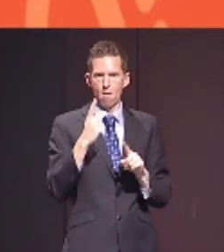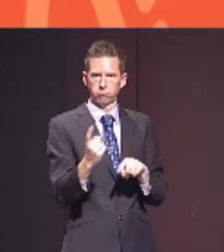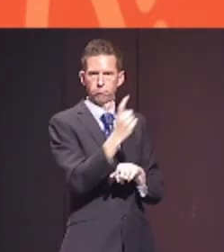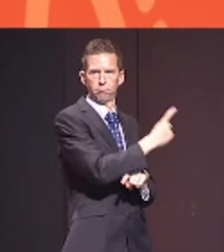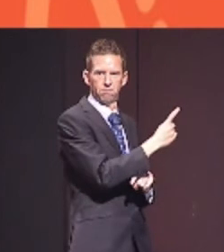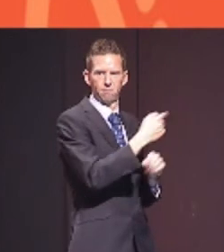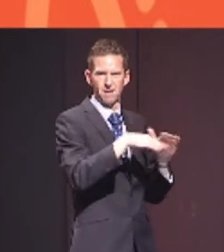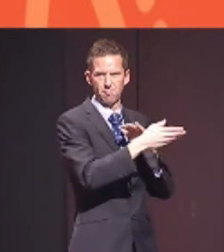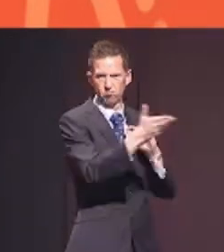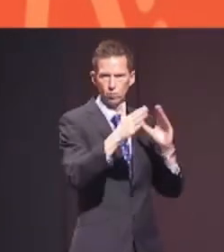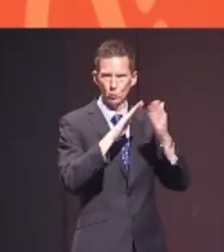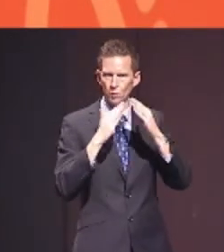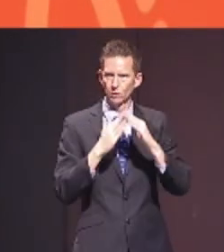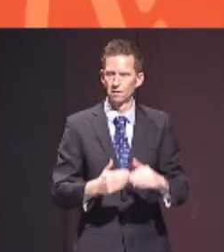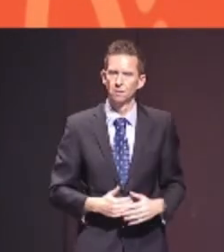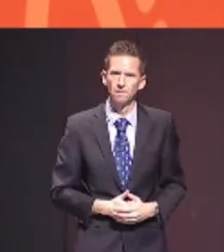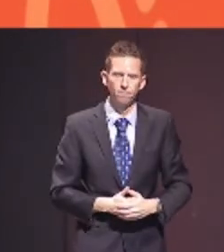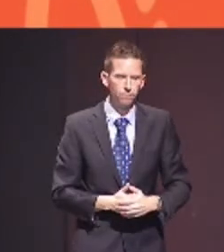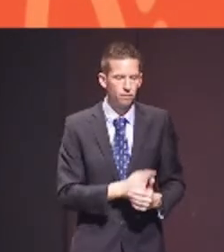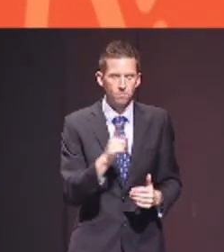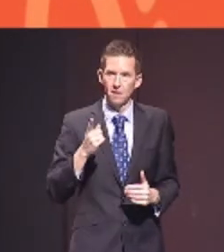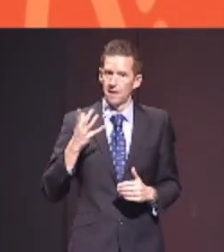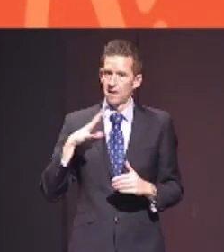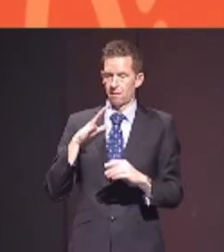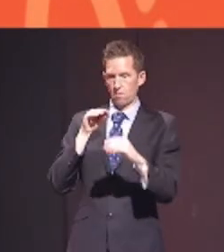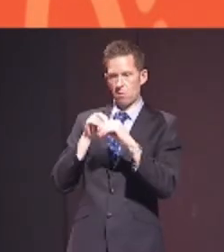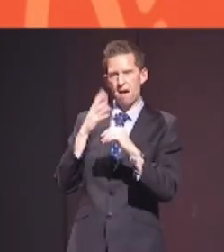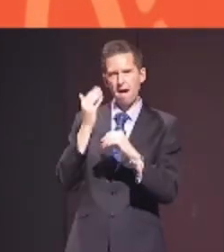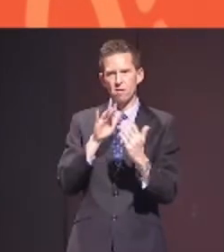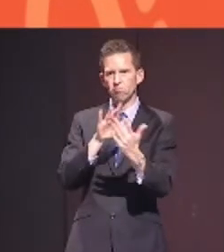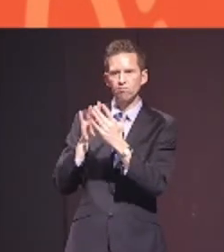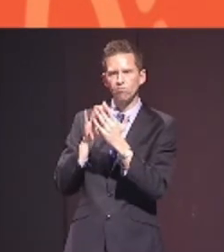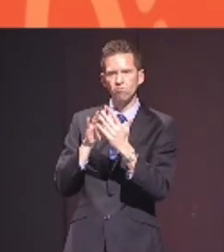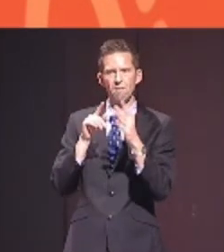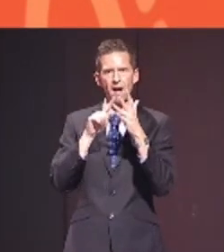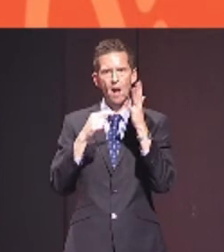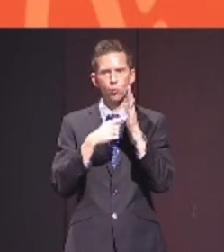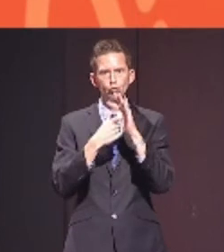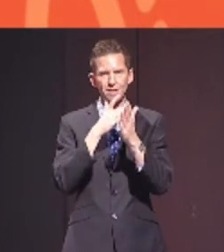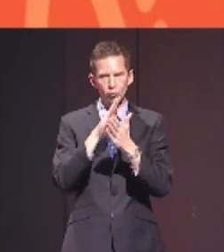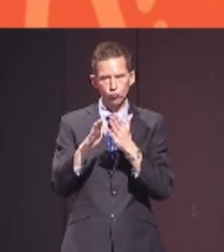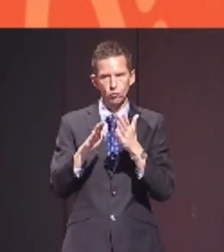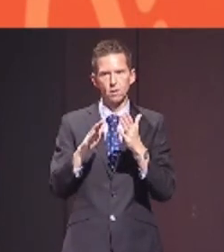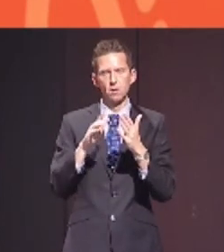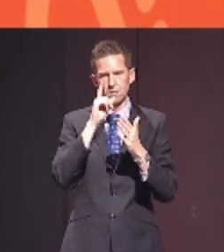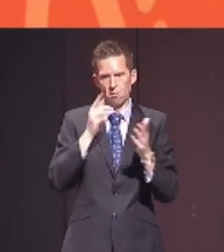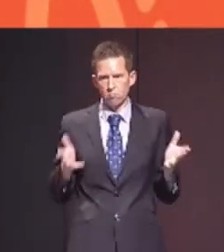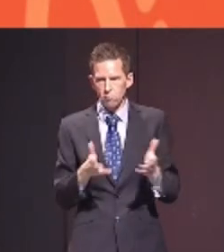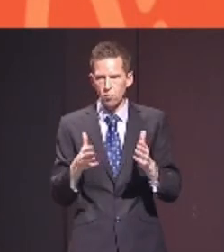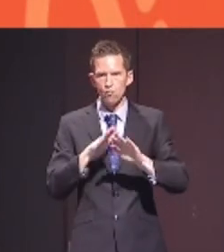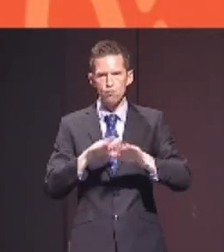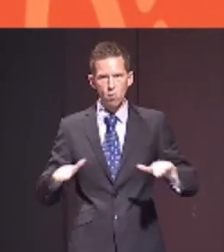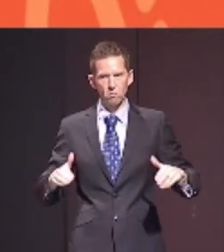normally offered in the community. So we have to invest in outreach and family-based approaches to make maternal and child health programs